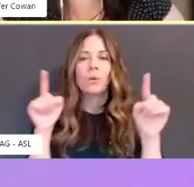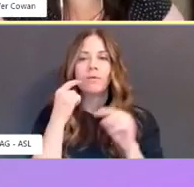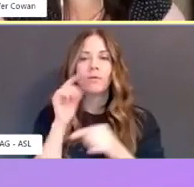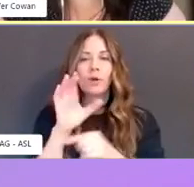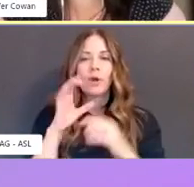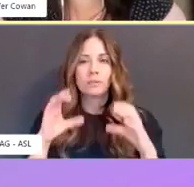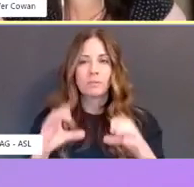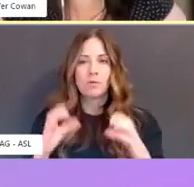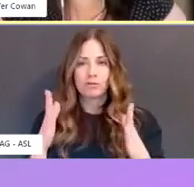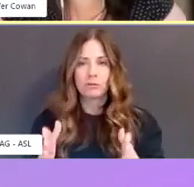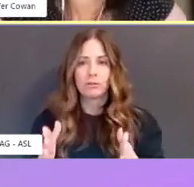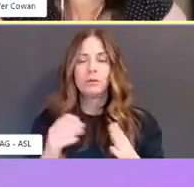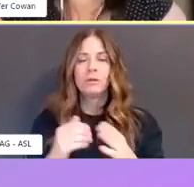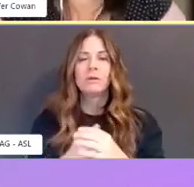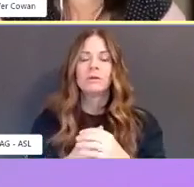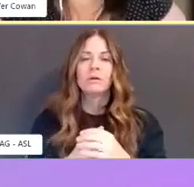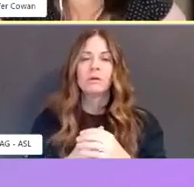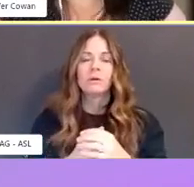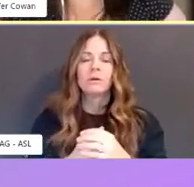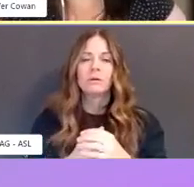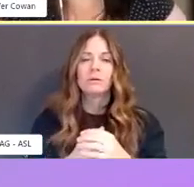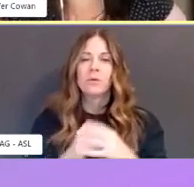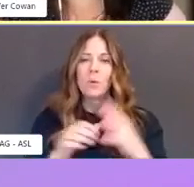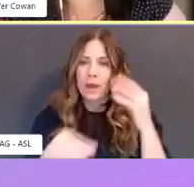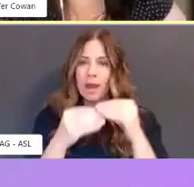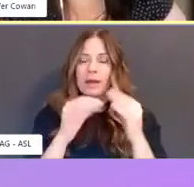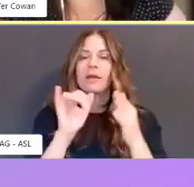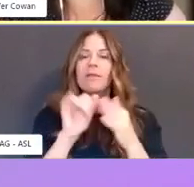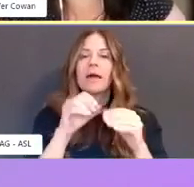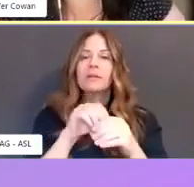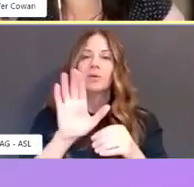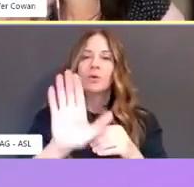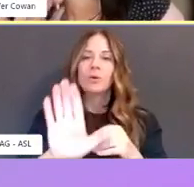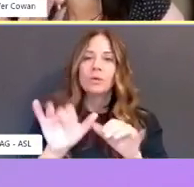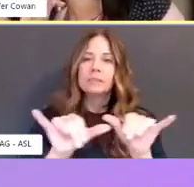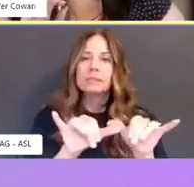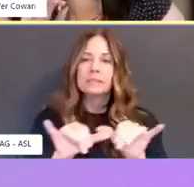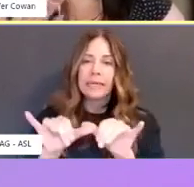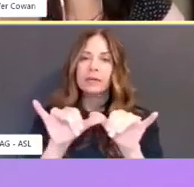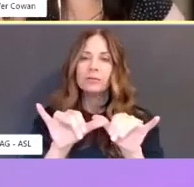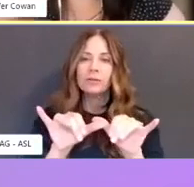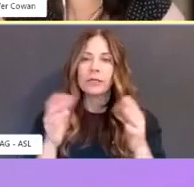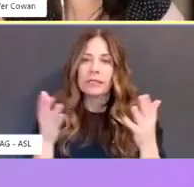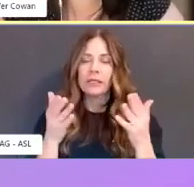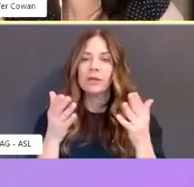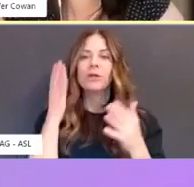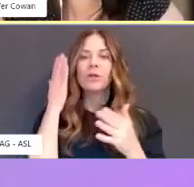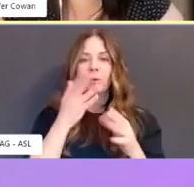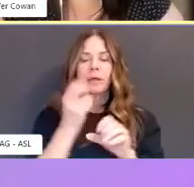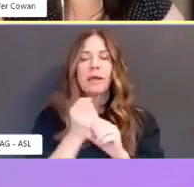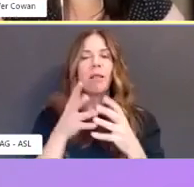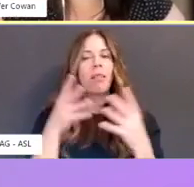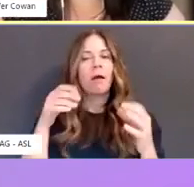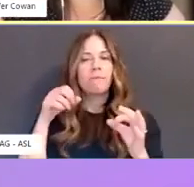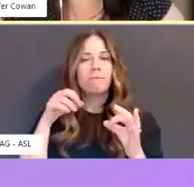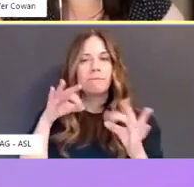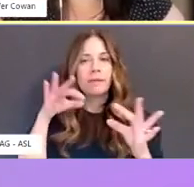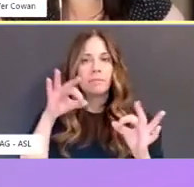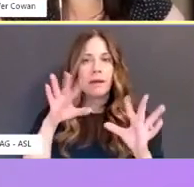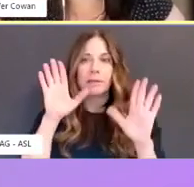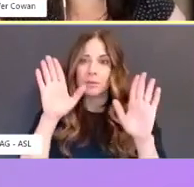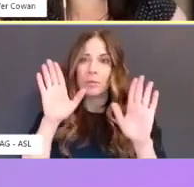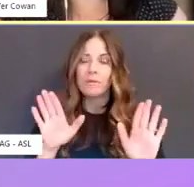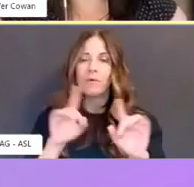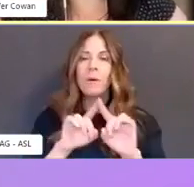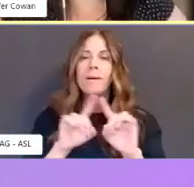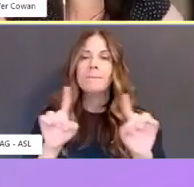customers. So then adding that into your standard, and in this case, you're going to get a lot of feedback, which is wonderful,